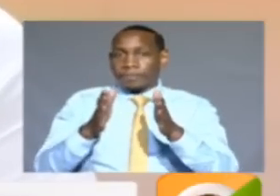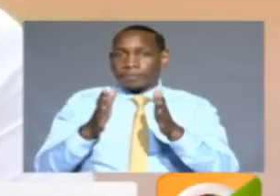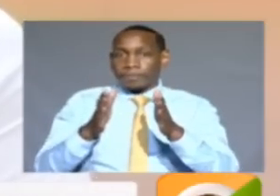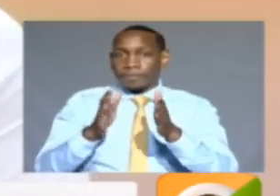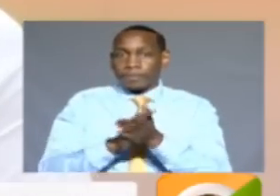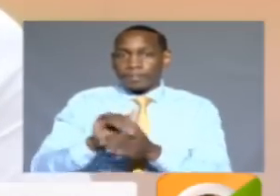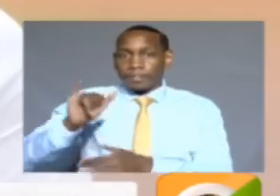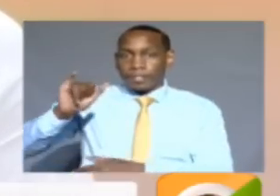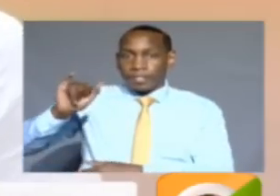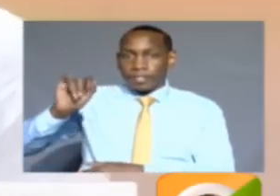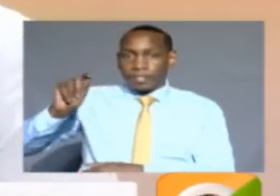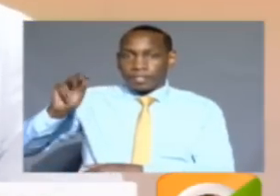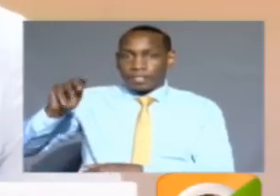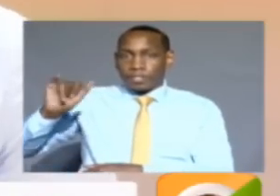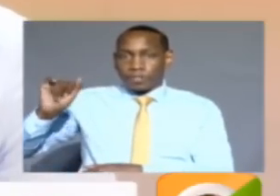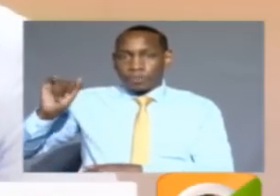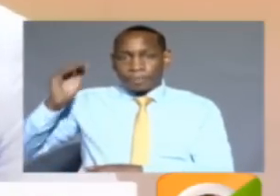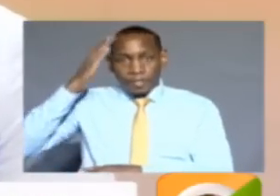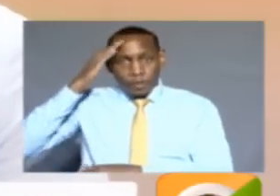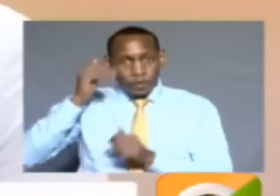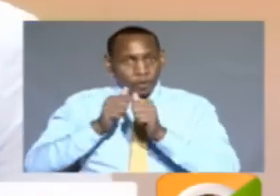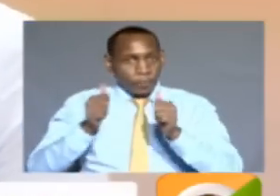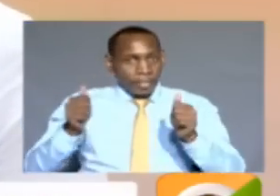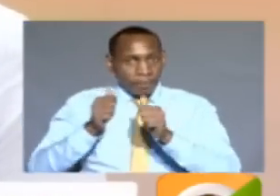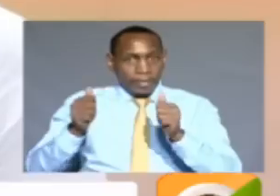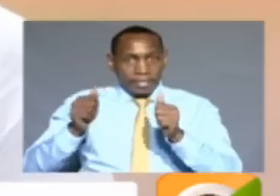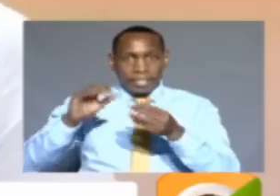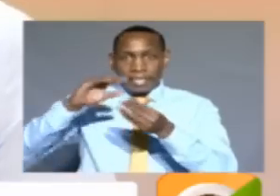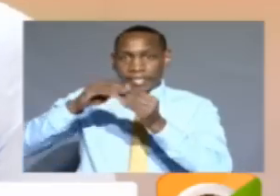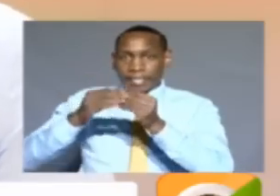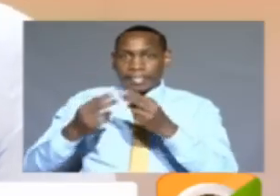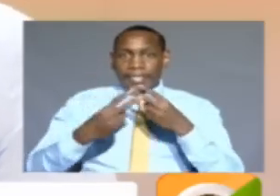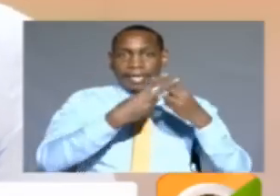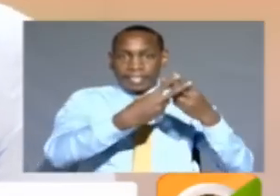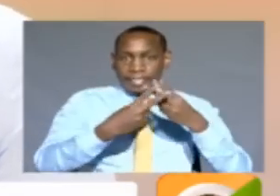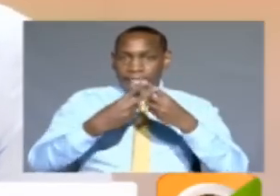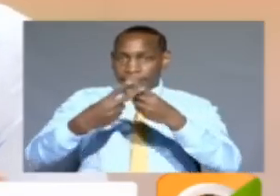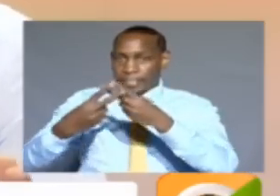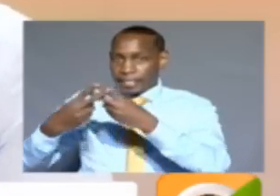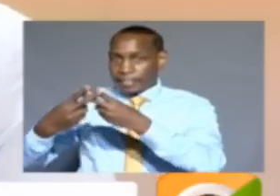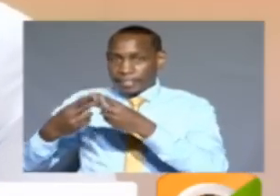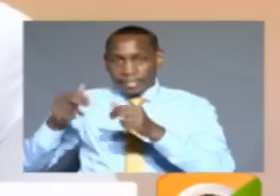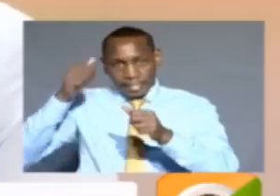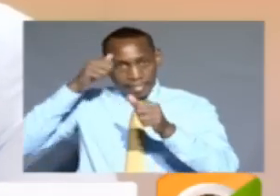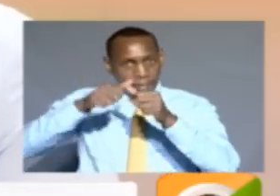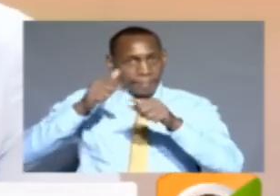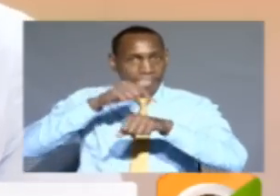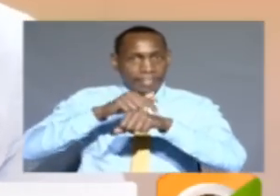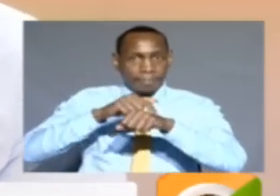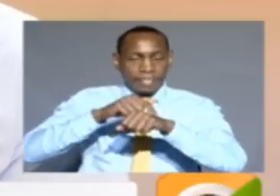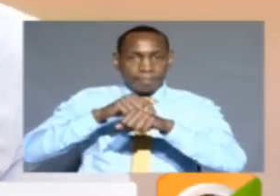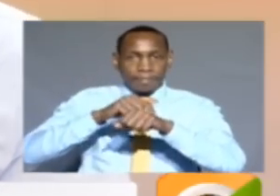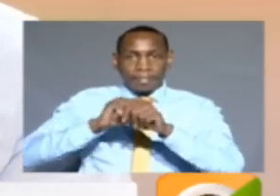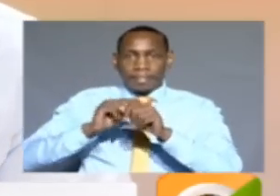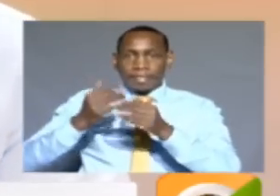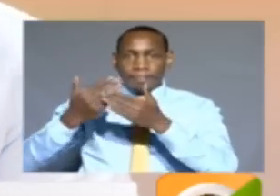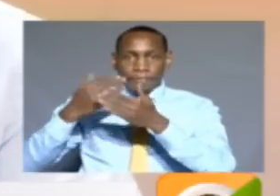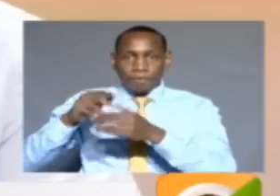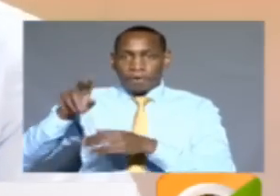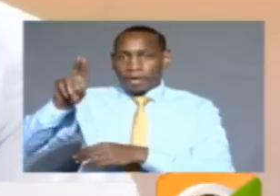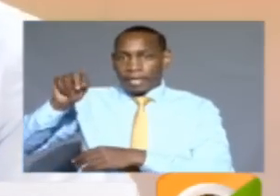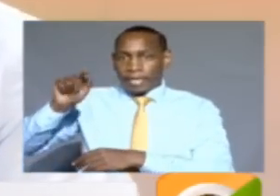Itumbi, we know very well, has been very good as a creator of hashtags. I remember when we were in NTV and we carried